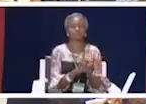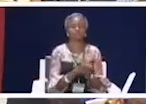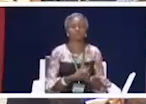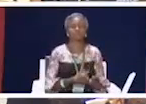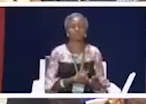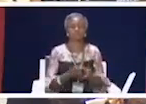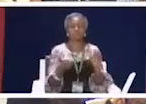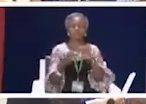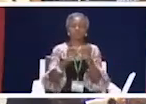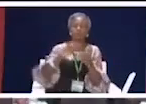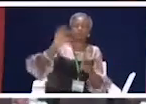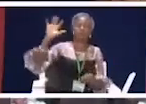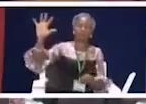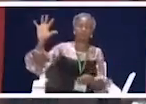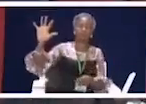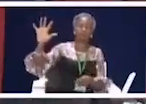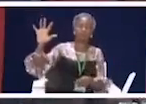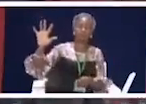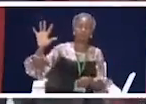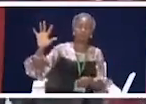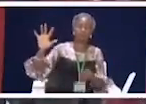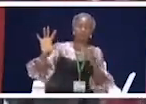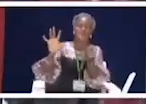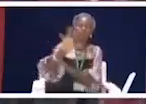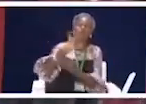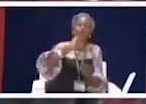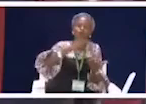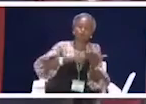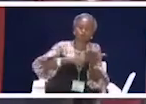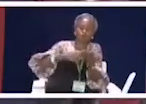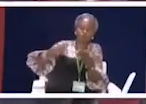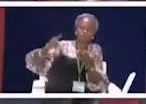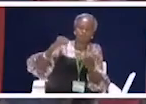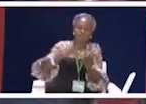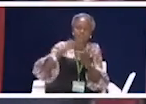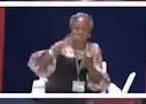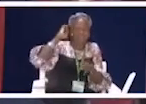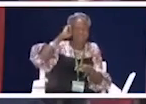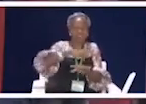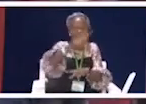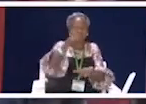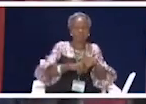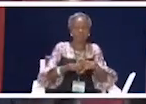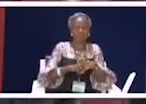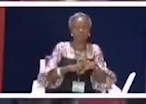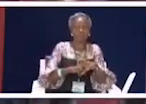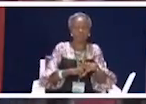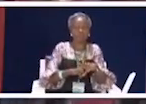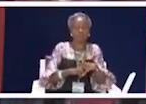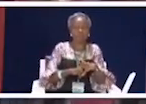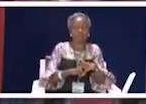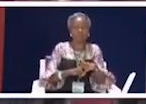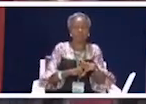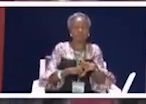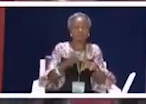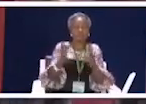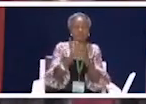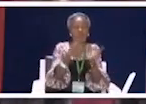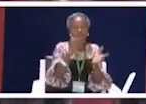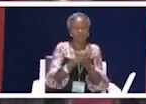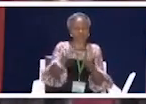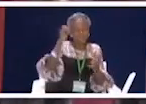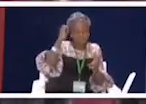Then number five, God is holy. It is his nature. In fact, the Bible says he